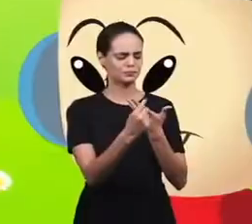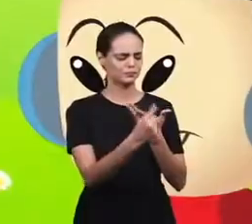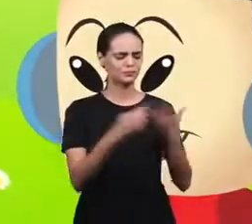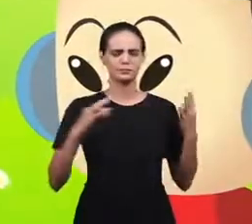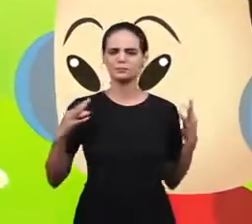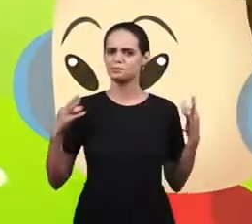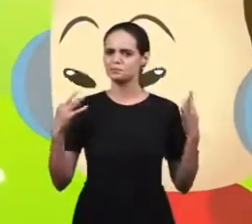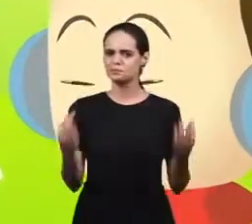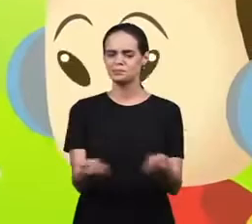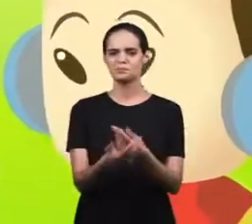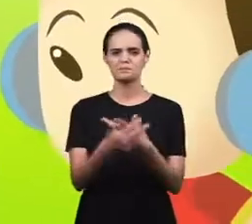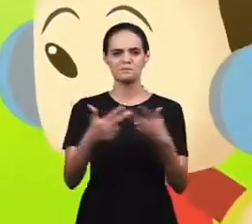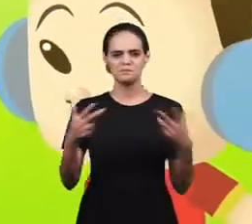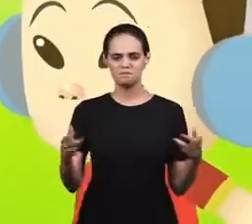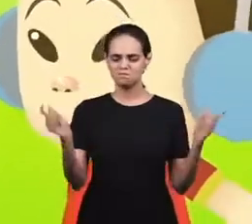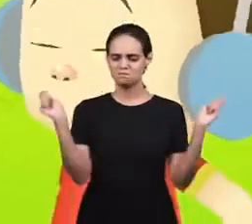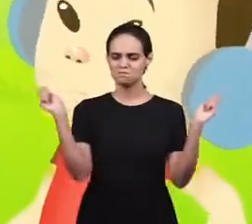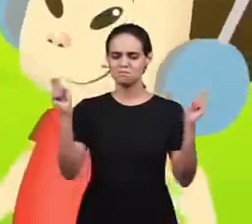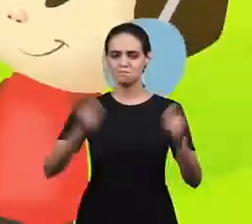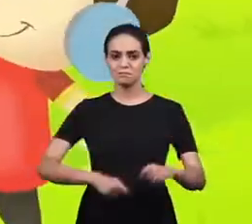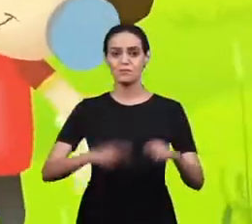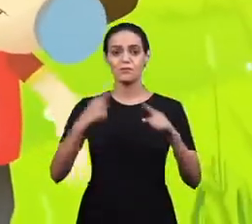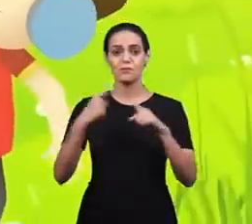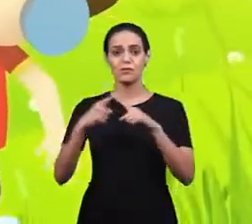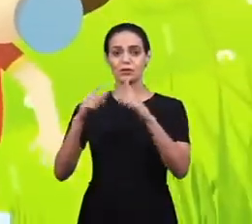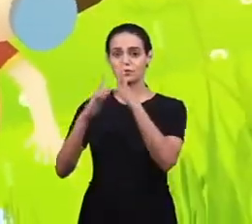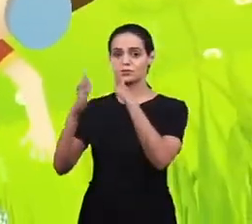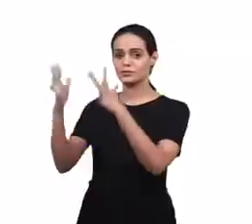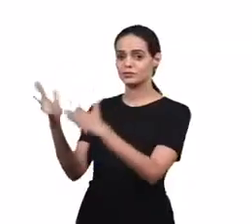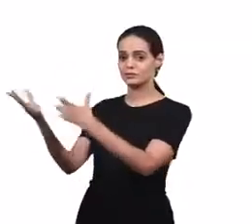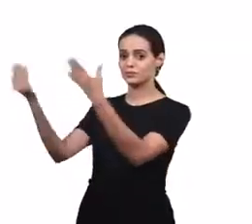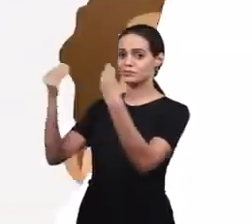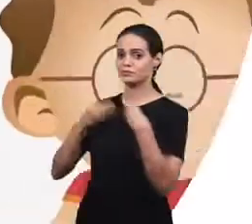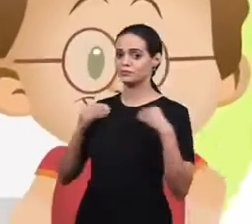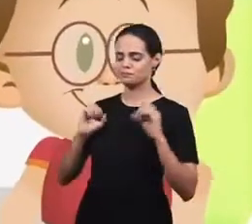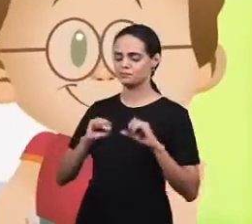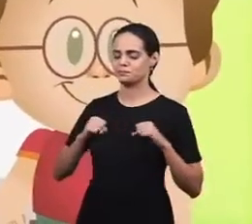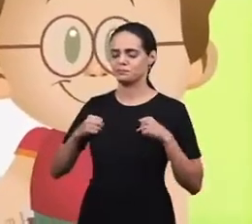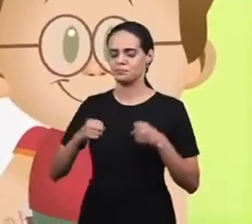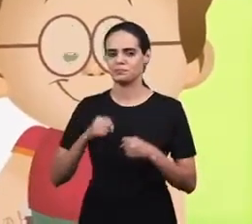I can do all things through He who strengthens me.